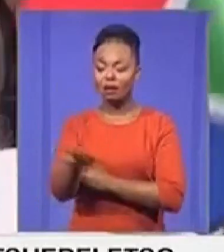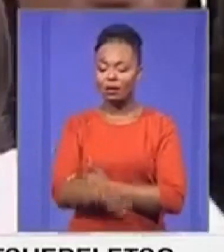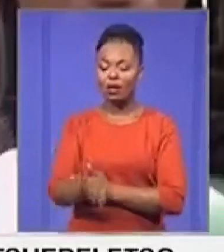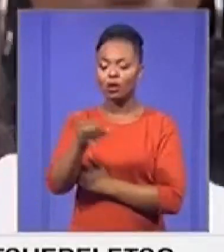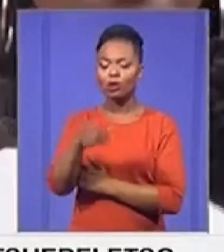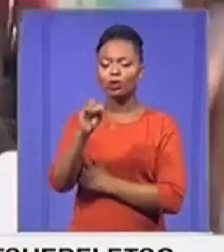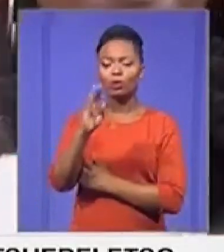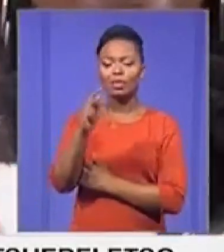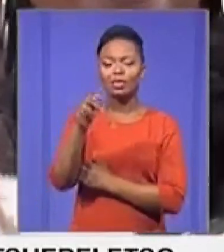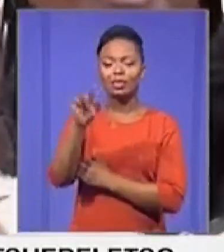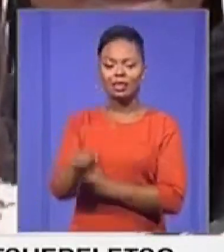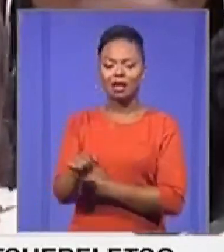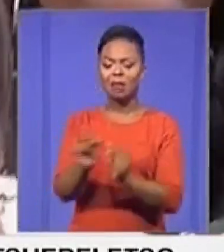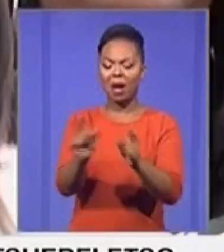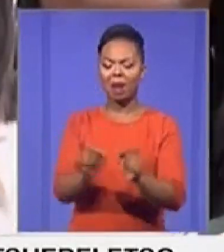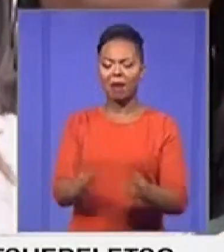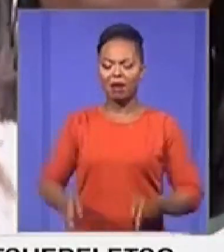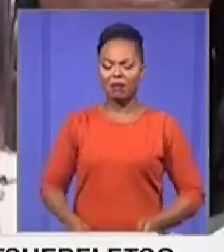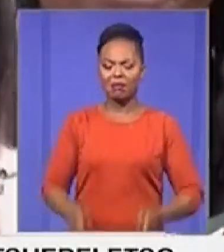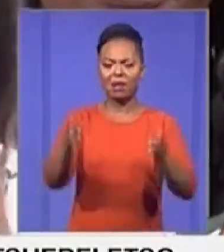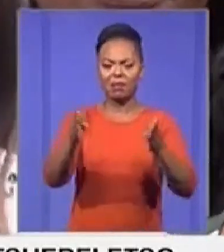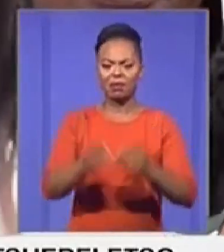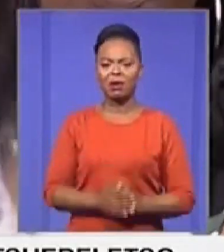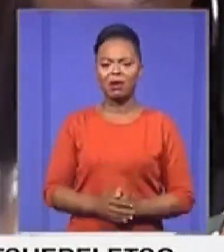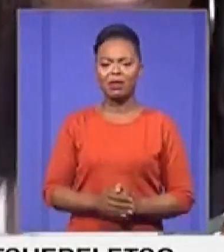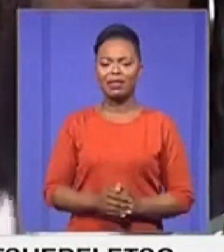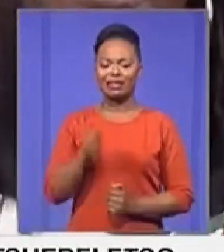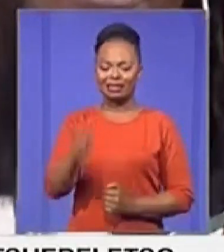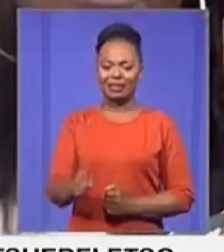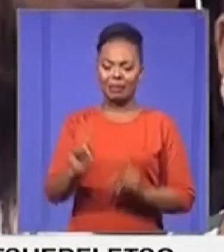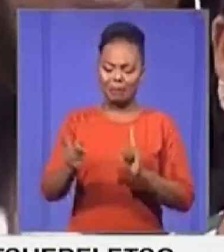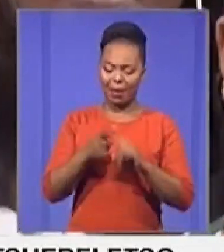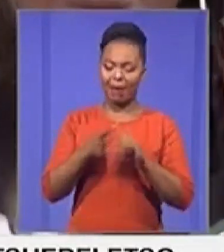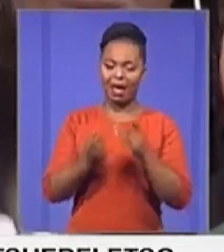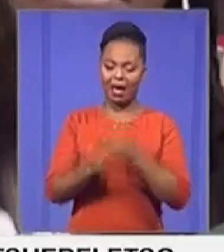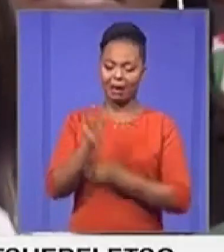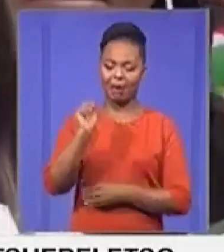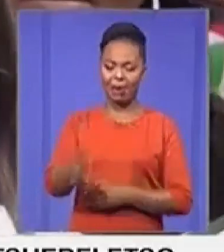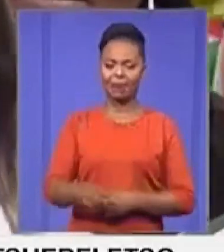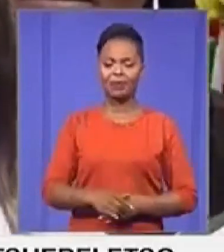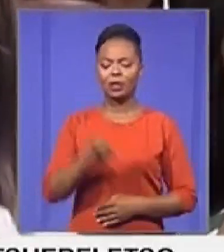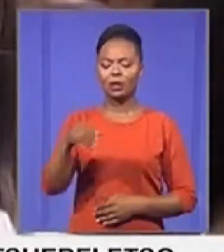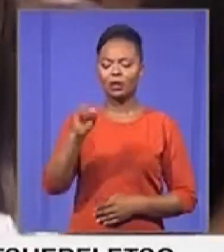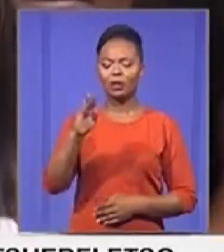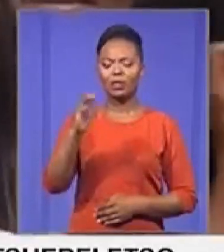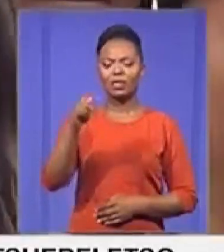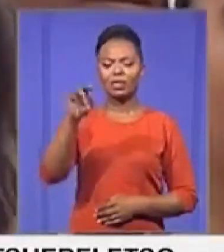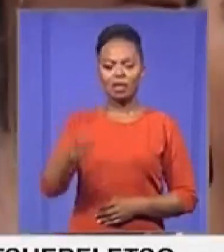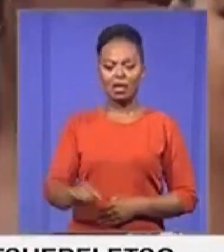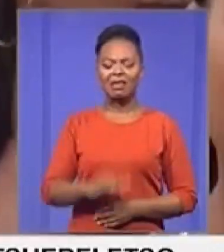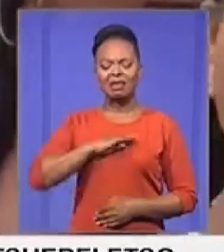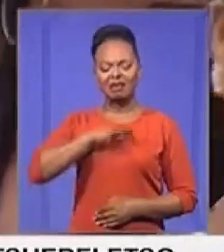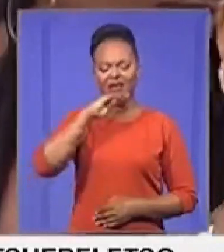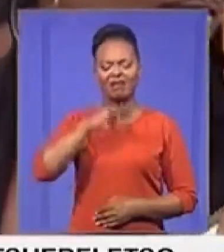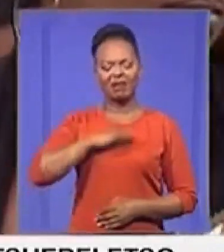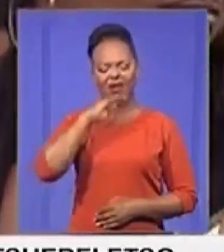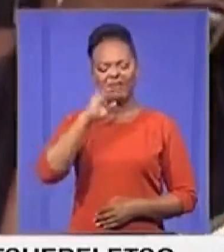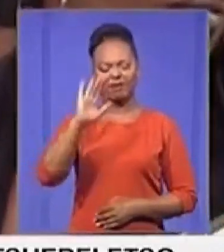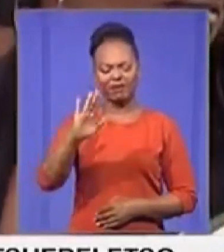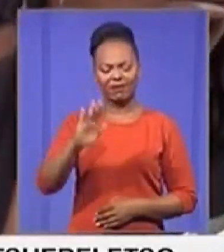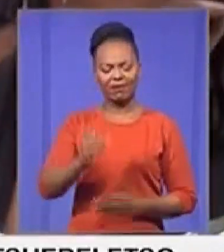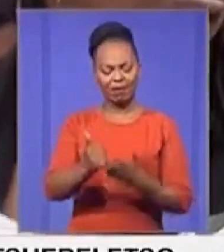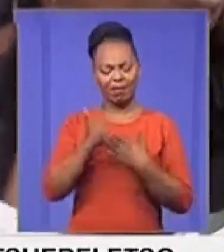le di-potholes tse dingata-ngata tse di causang lot of accident mo Jobetina ha re kgone bathong re utlwile bathong re kopa thuso